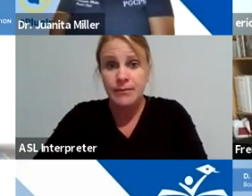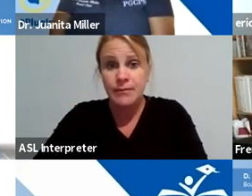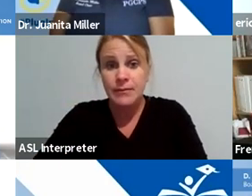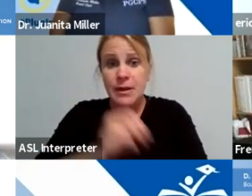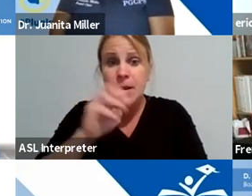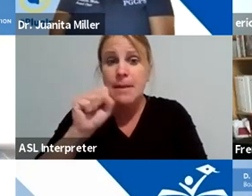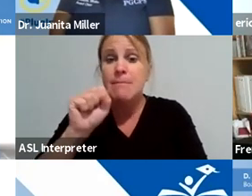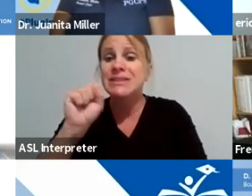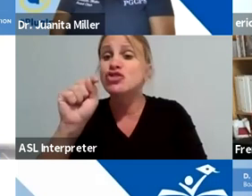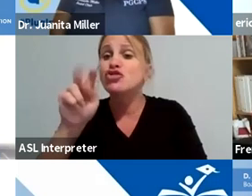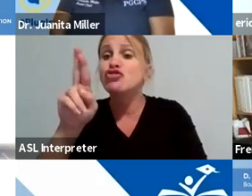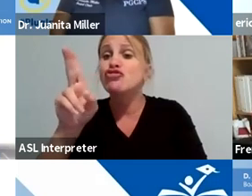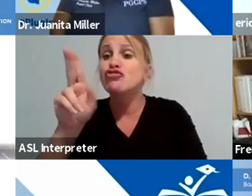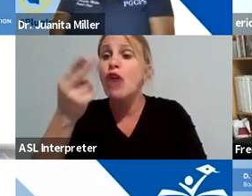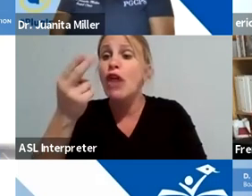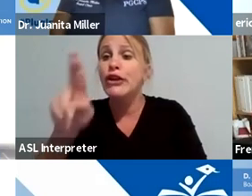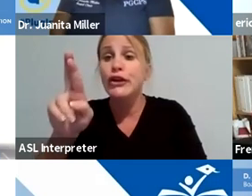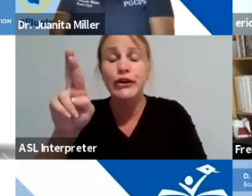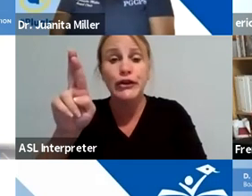Ms. Boozer Strother.